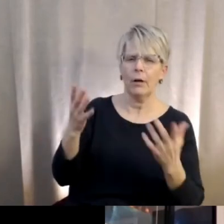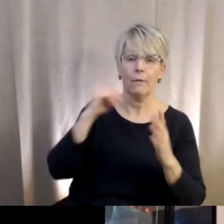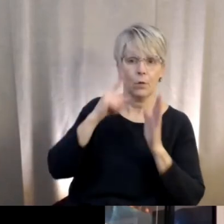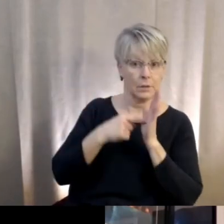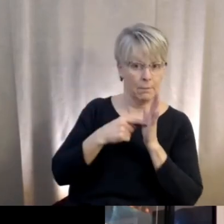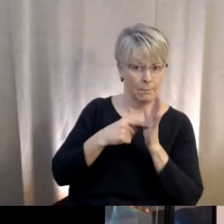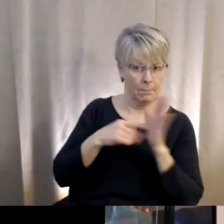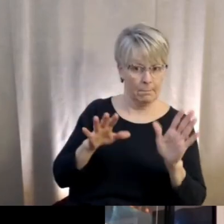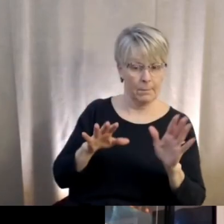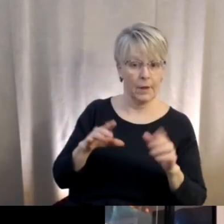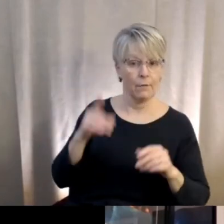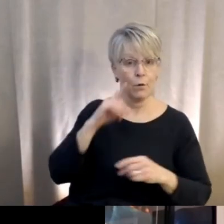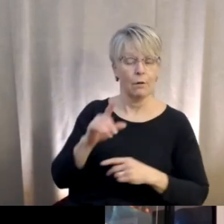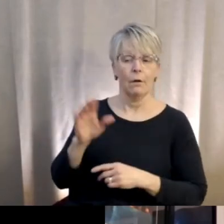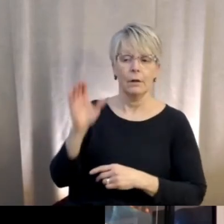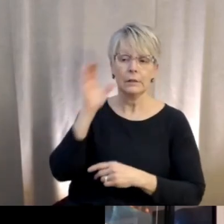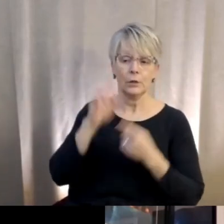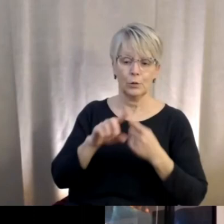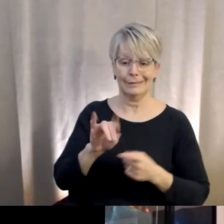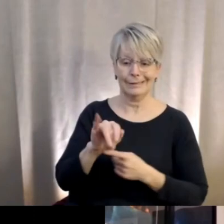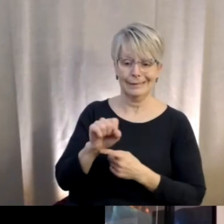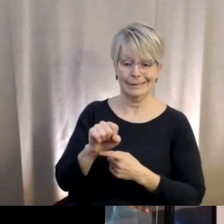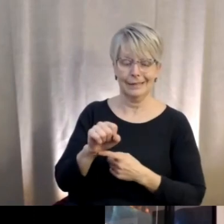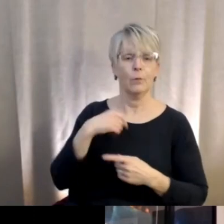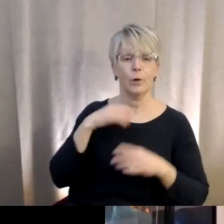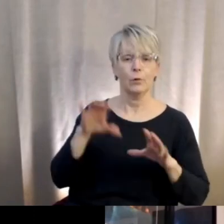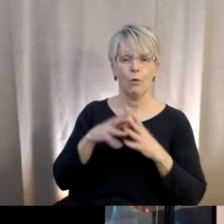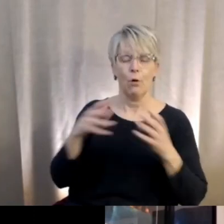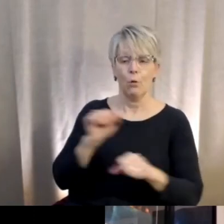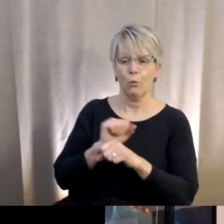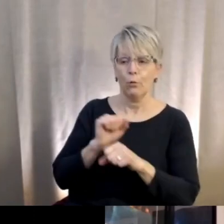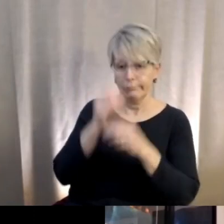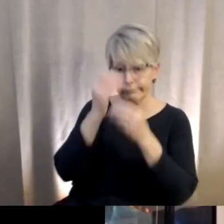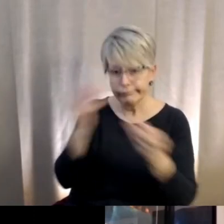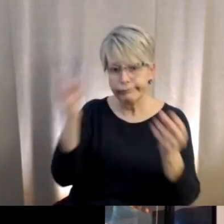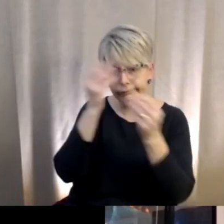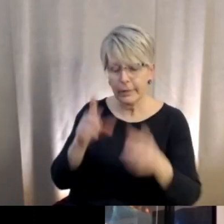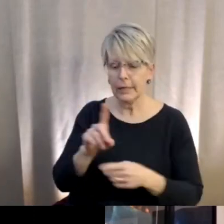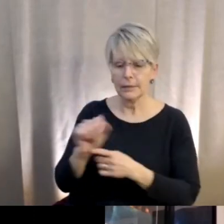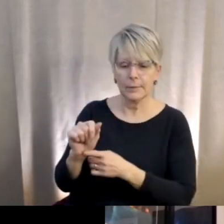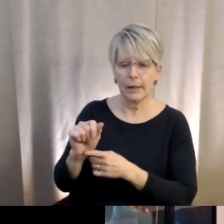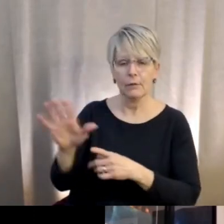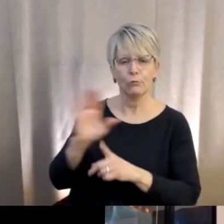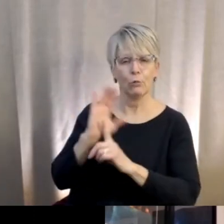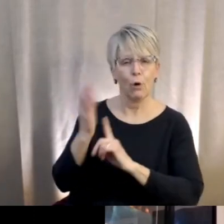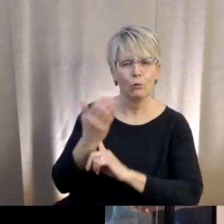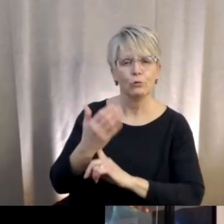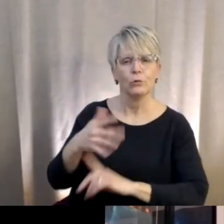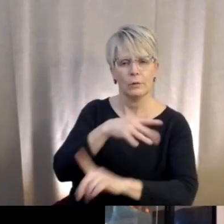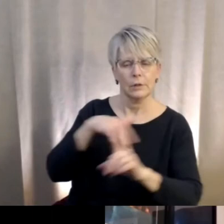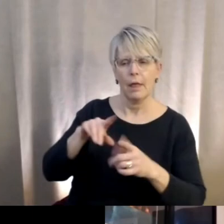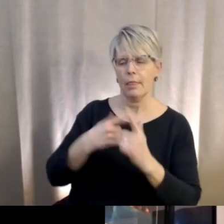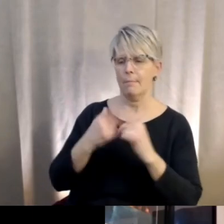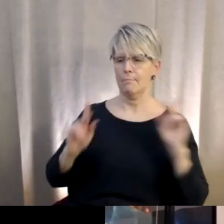example, for Listen to Disc Community Arts Organization, we do a lot of work with informing about disability culture, so people can